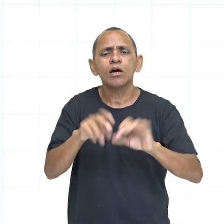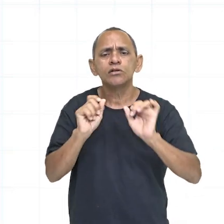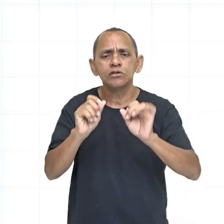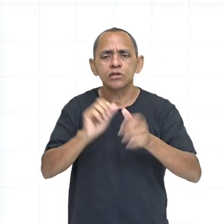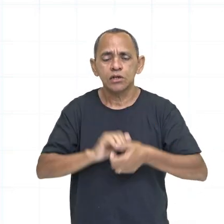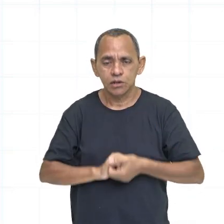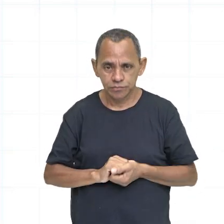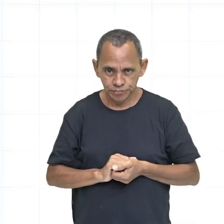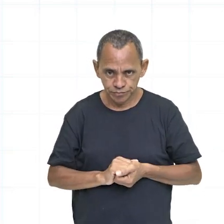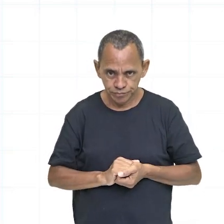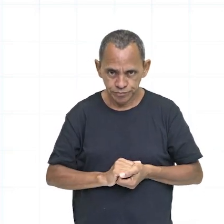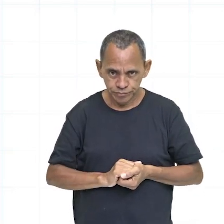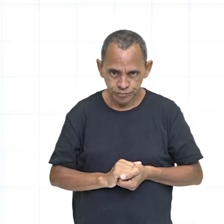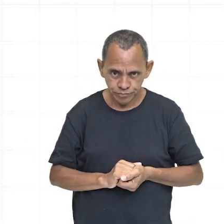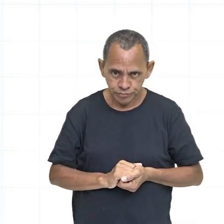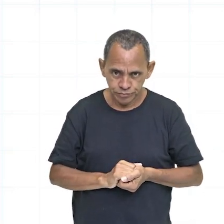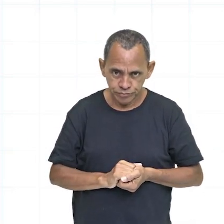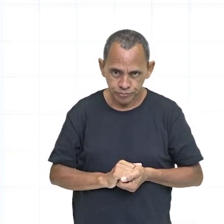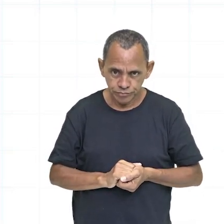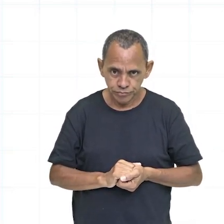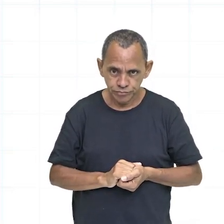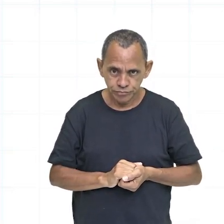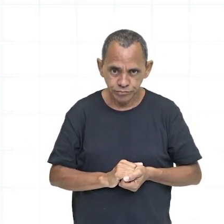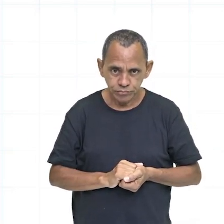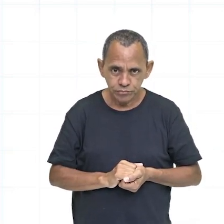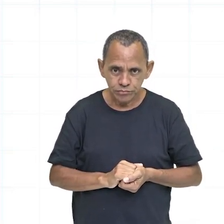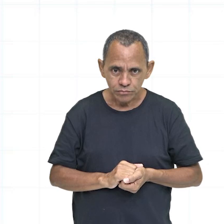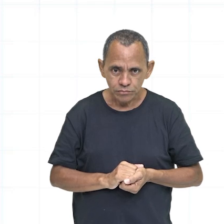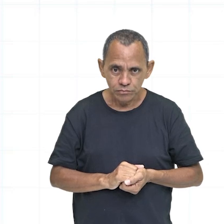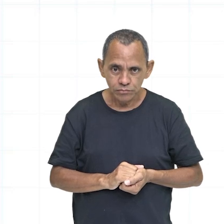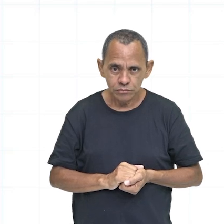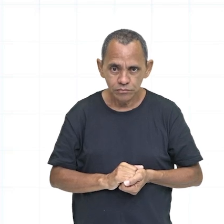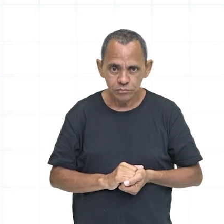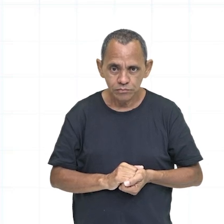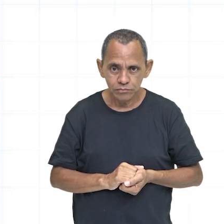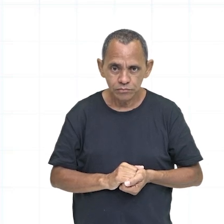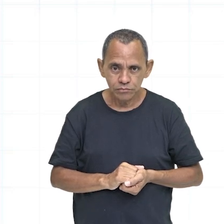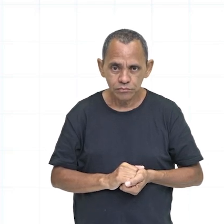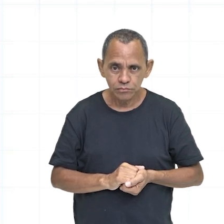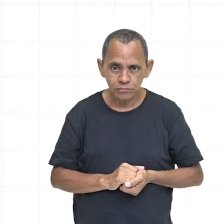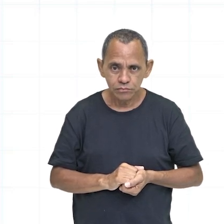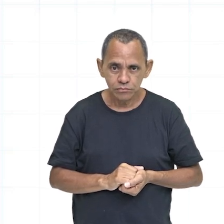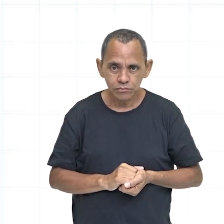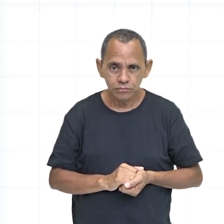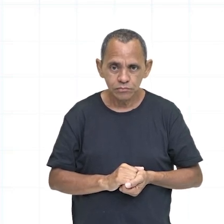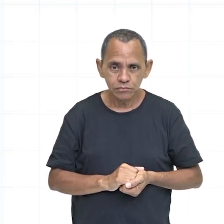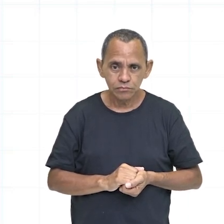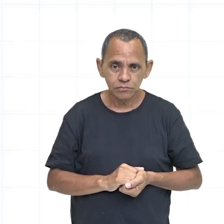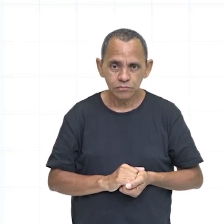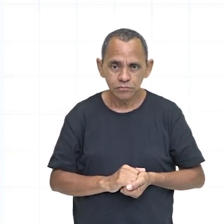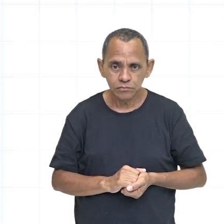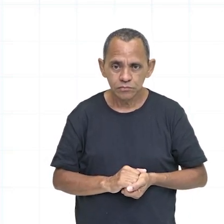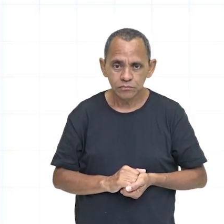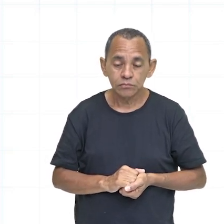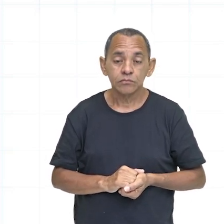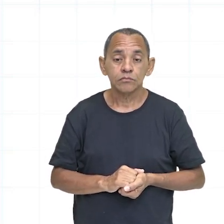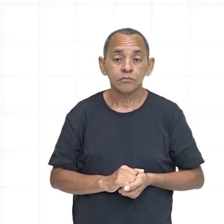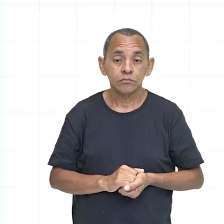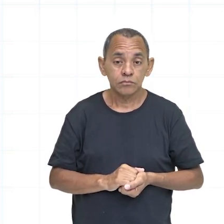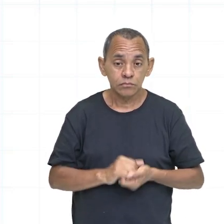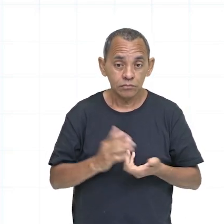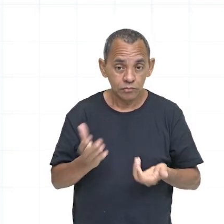established schools, churches and missions where English was taught along the religious education. Então, olha